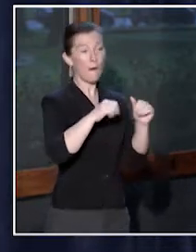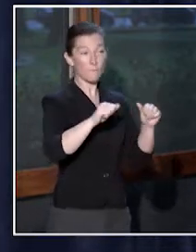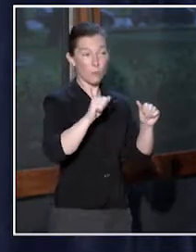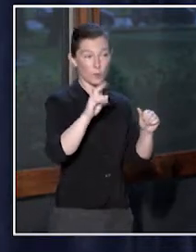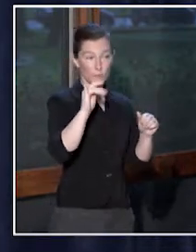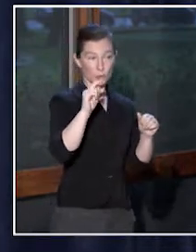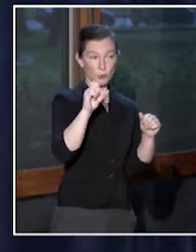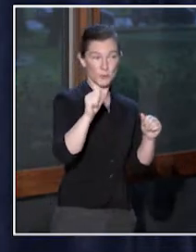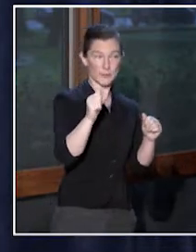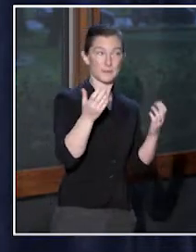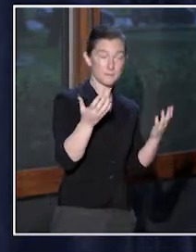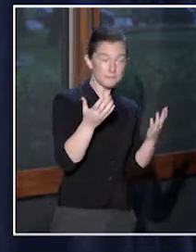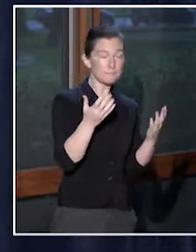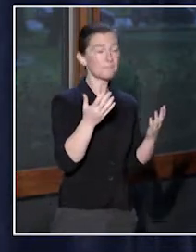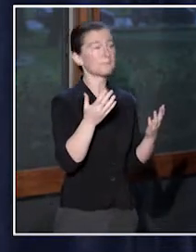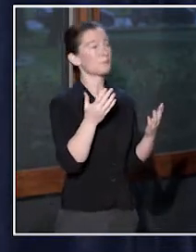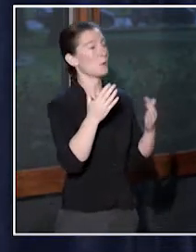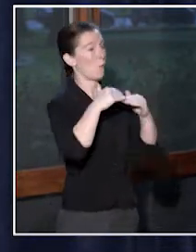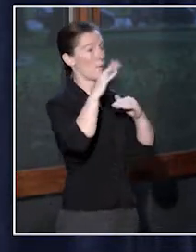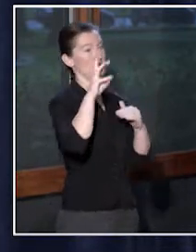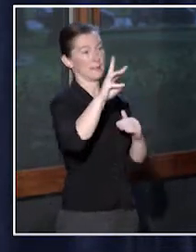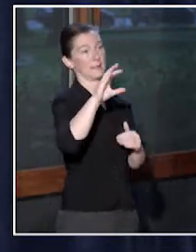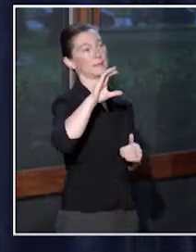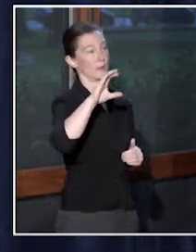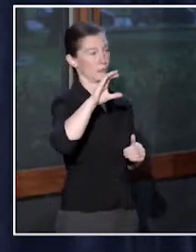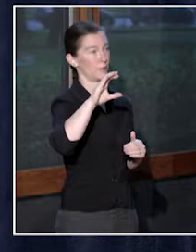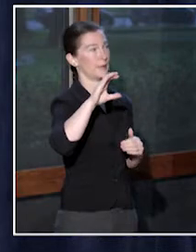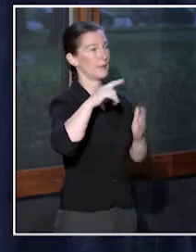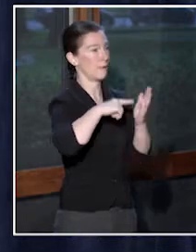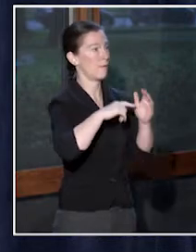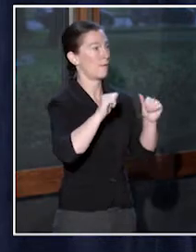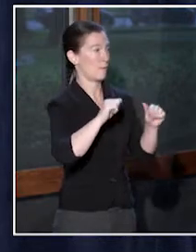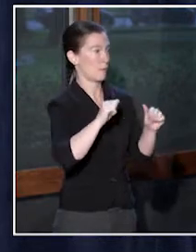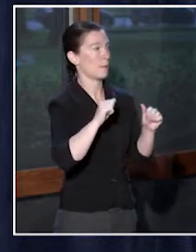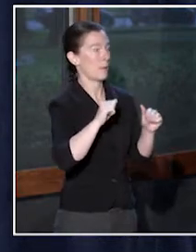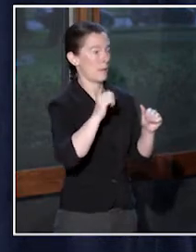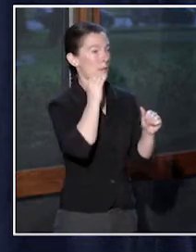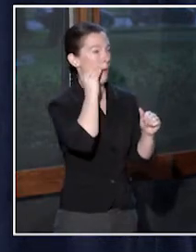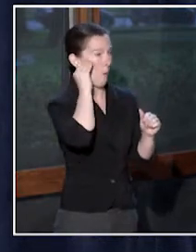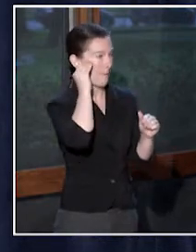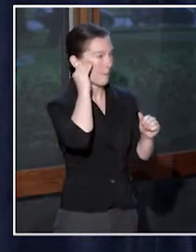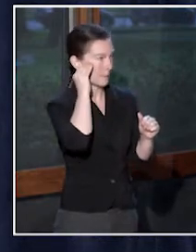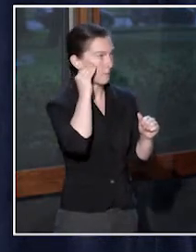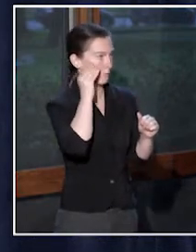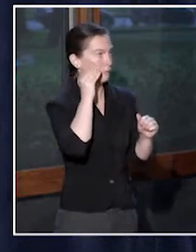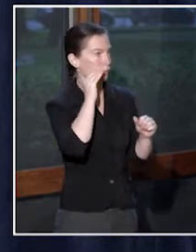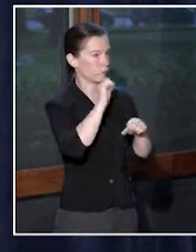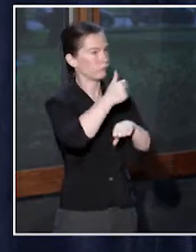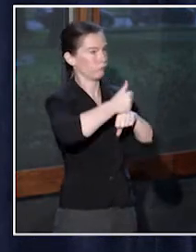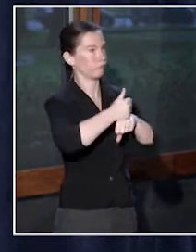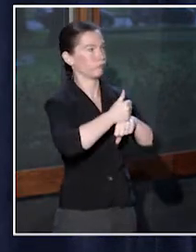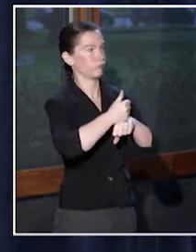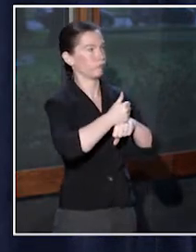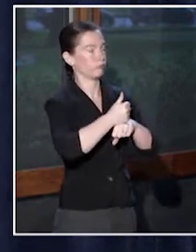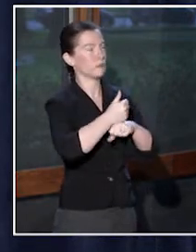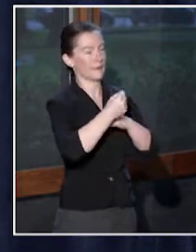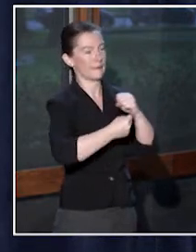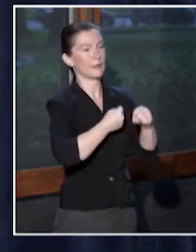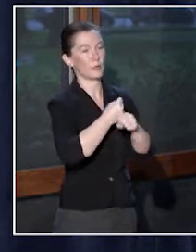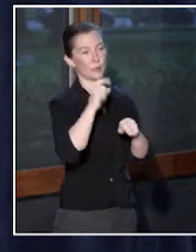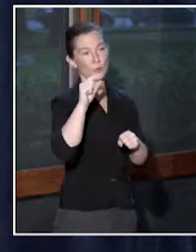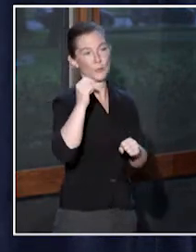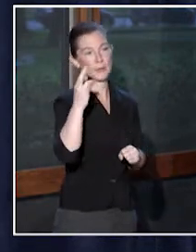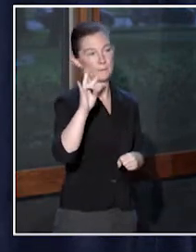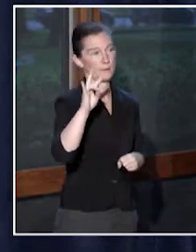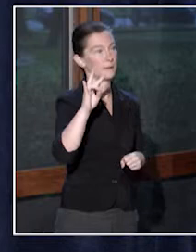More than 600 affordable units came online in 2017, more than double